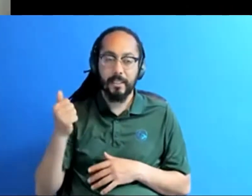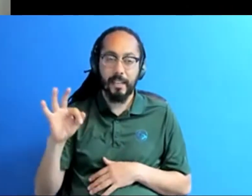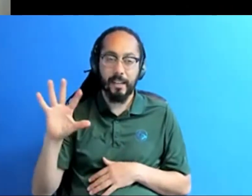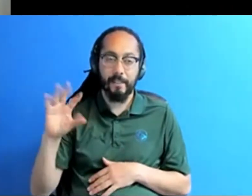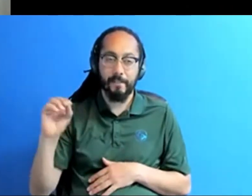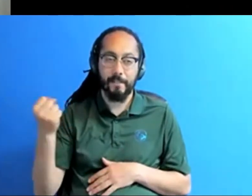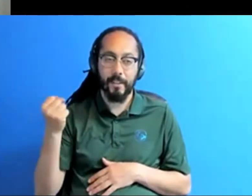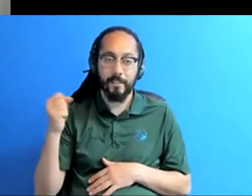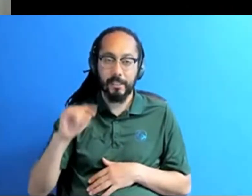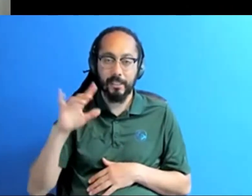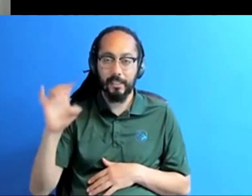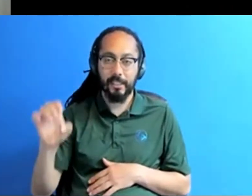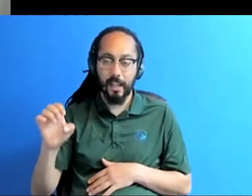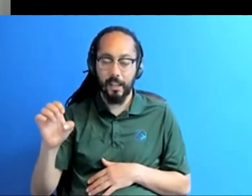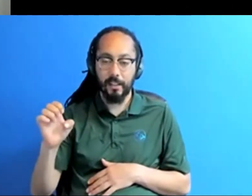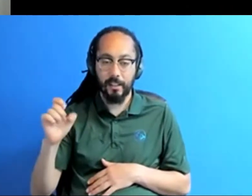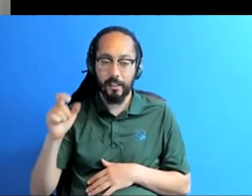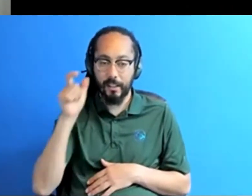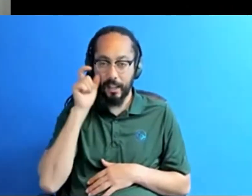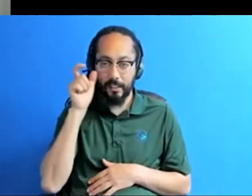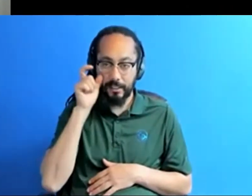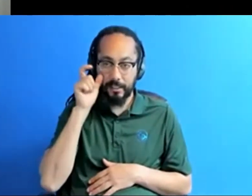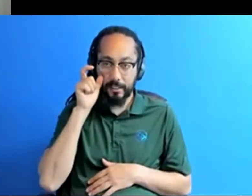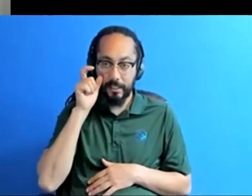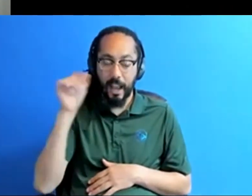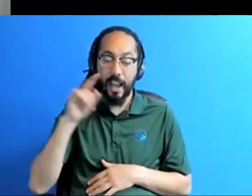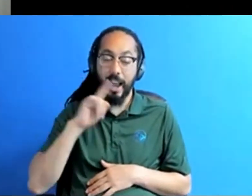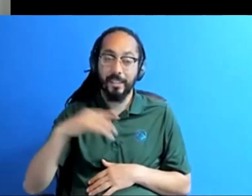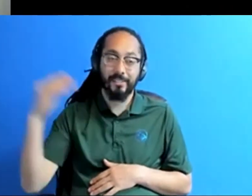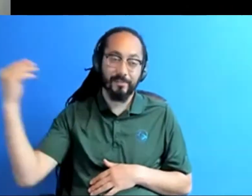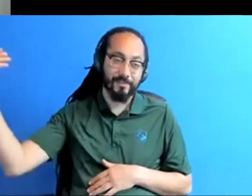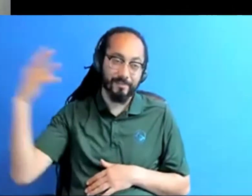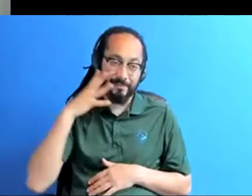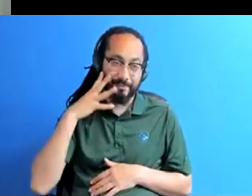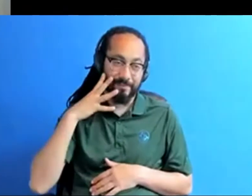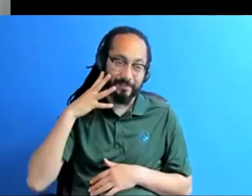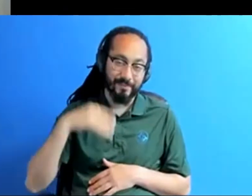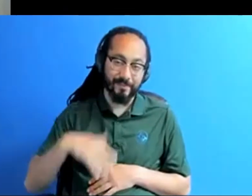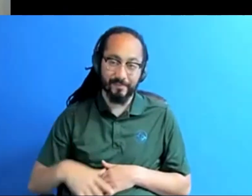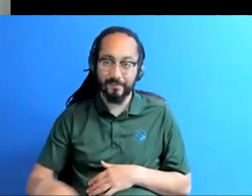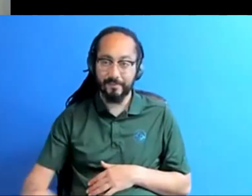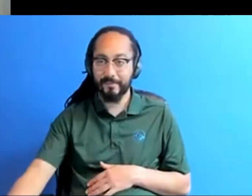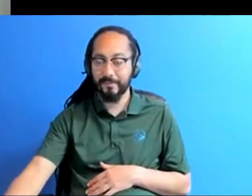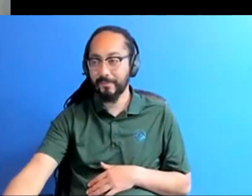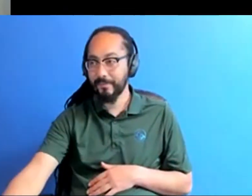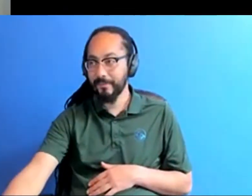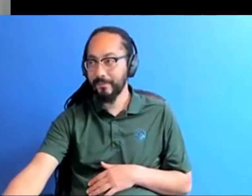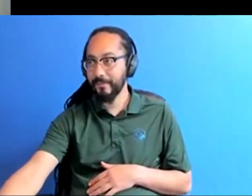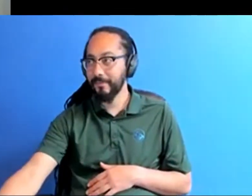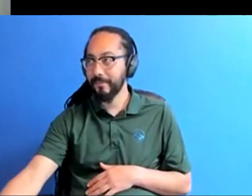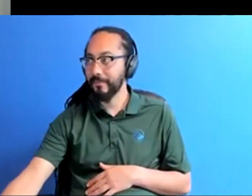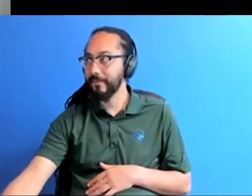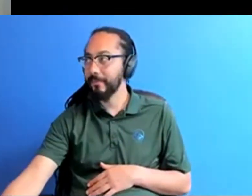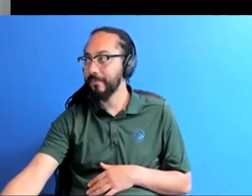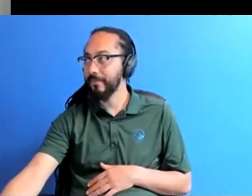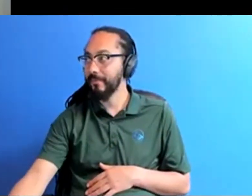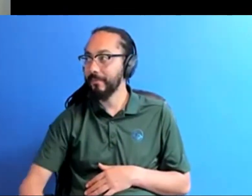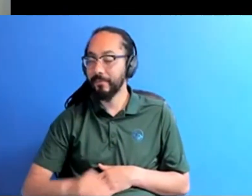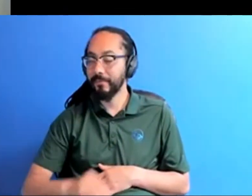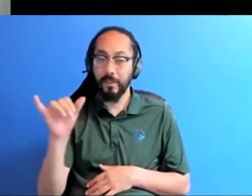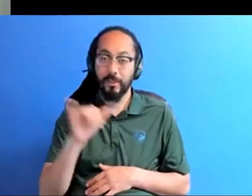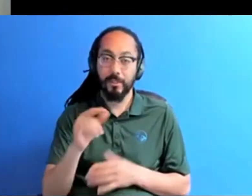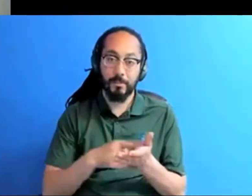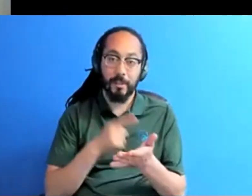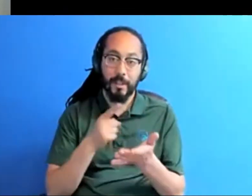I'm very lit from one side of my face. There is also, I will say, sometimes if I speak, there may be